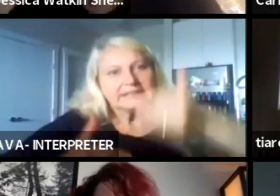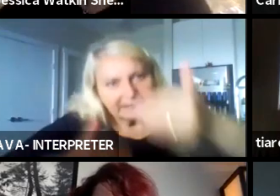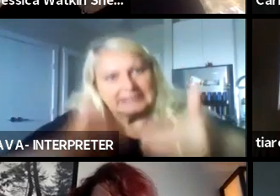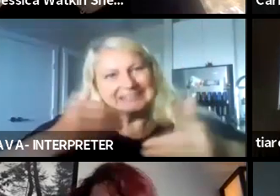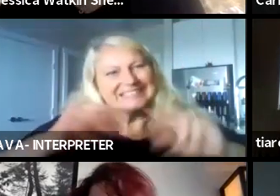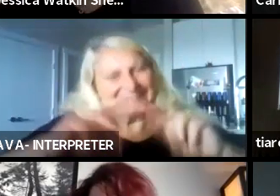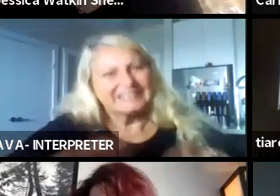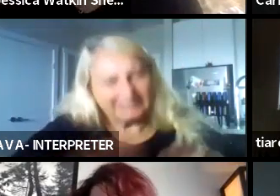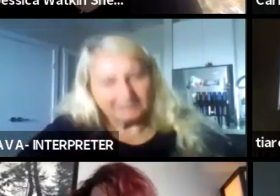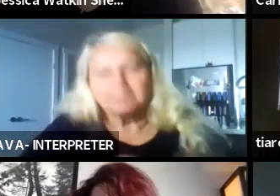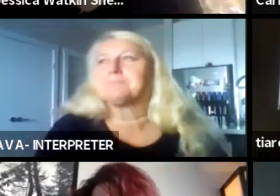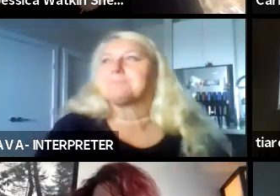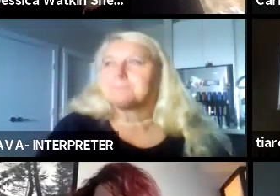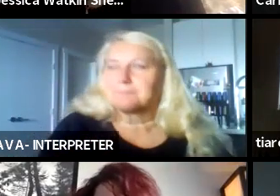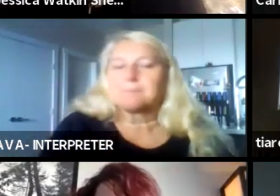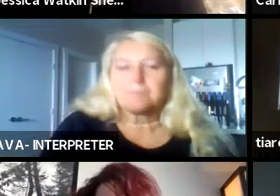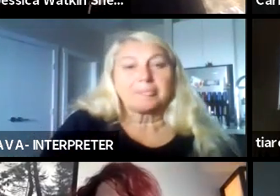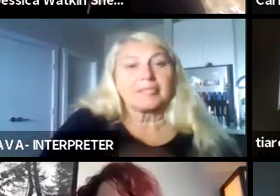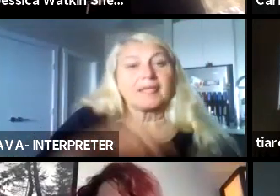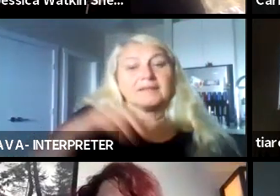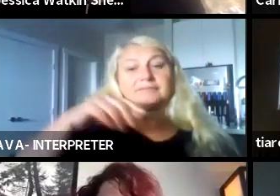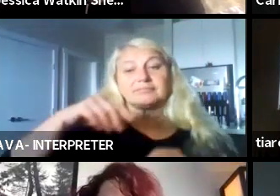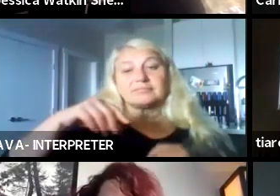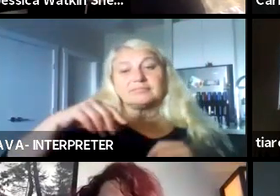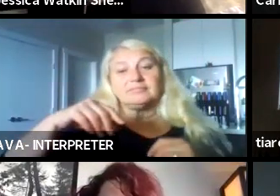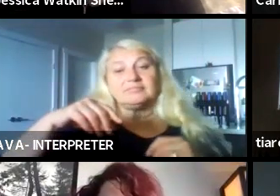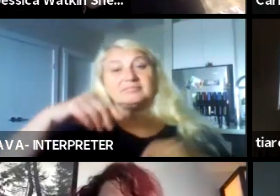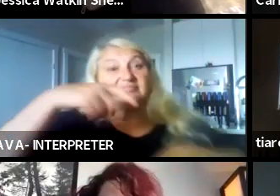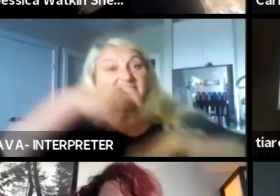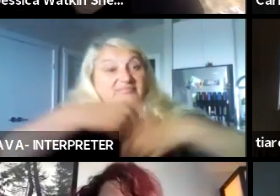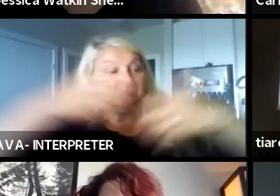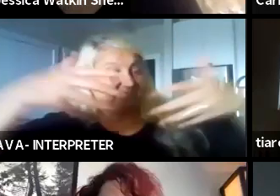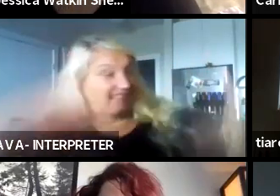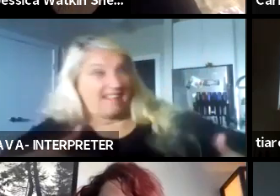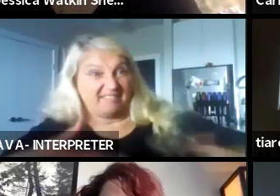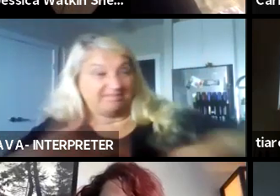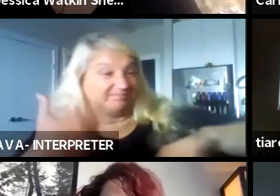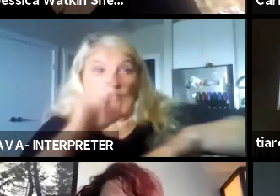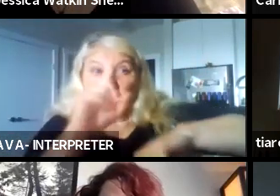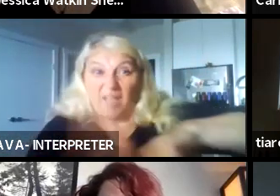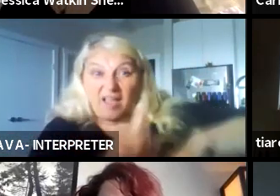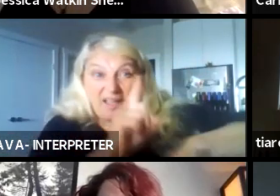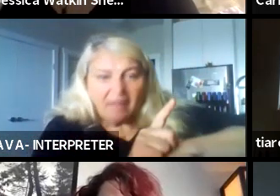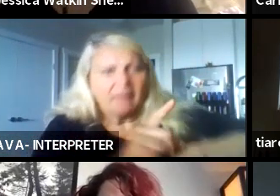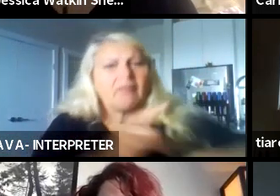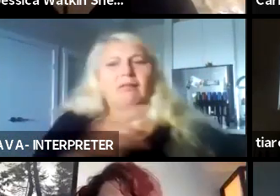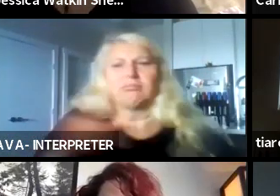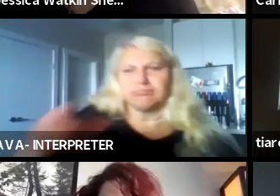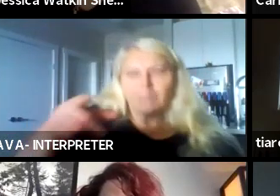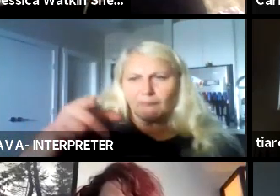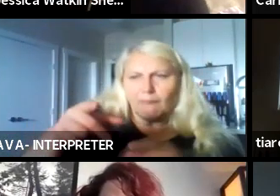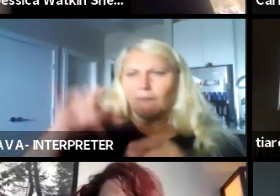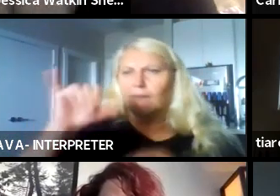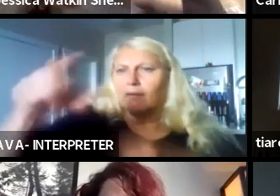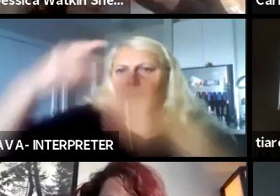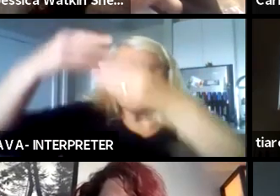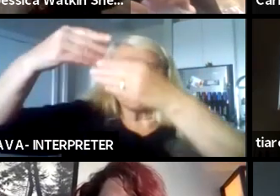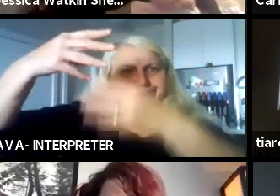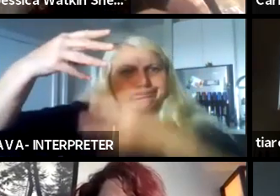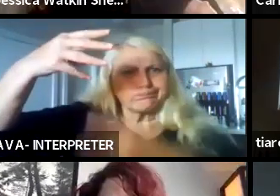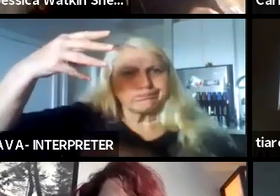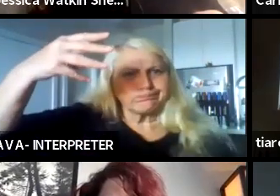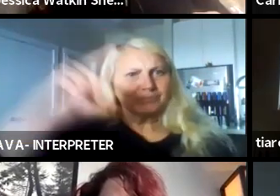love to be able to honor in this final hour. And then perhaps we can close out with maybe experiencing some graphic design.